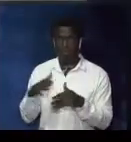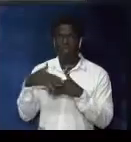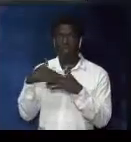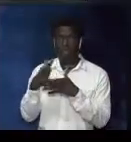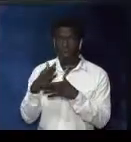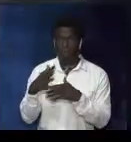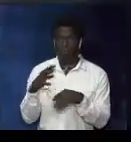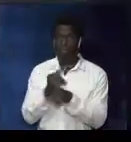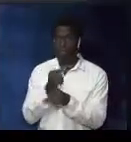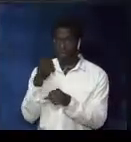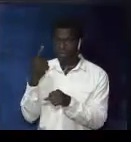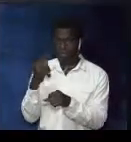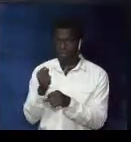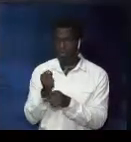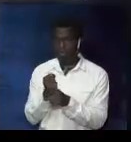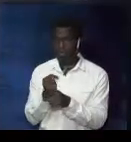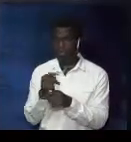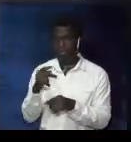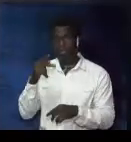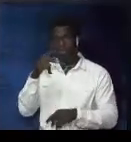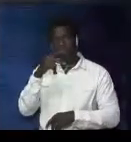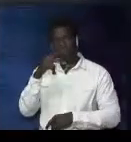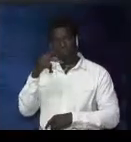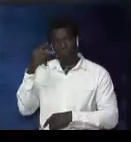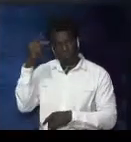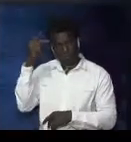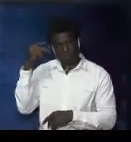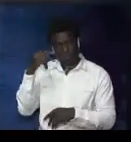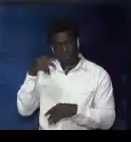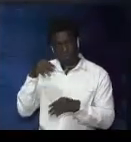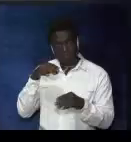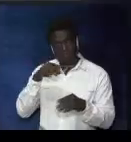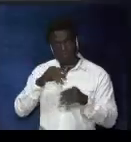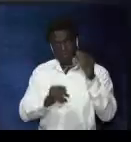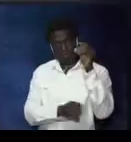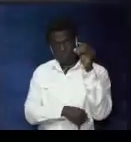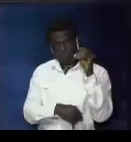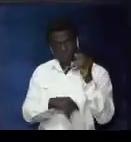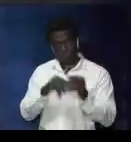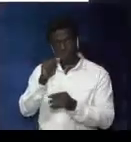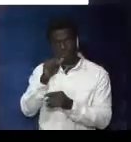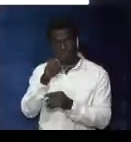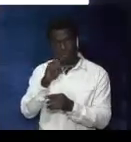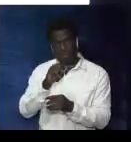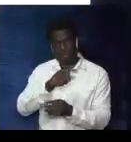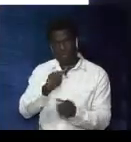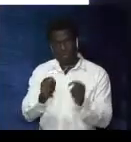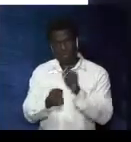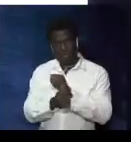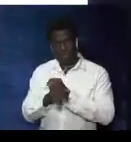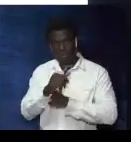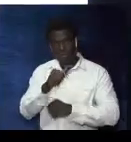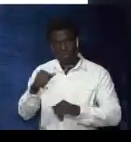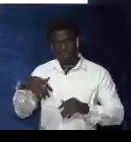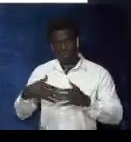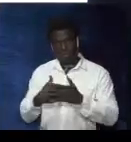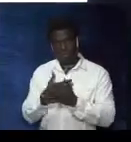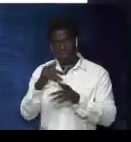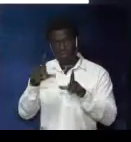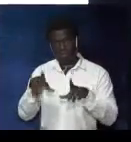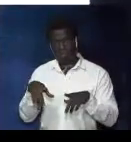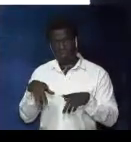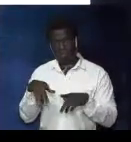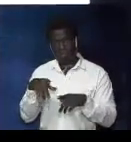After receiving the principal's punishment, Ade turned a new leaf. After receiving the